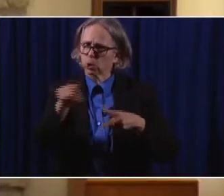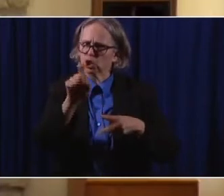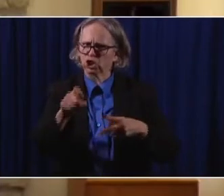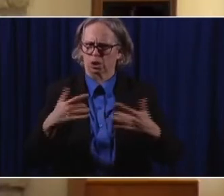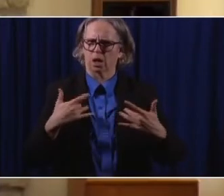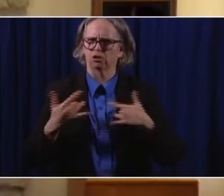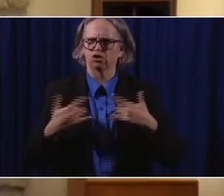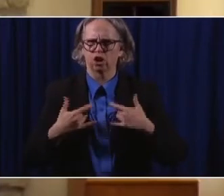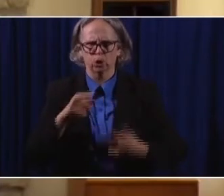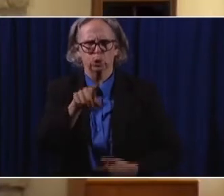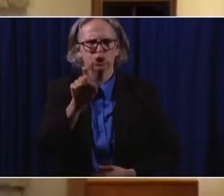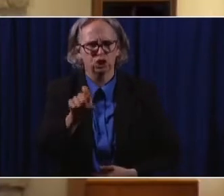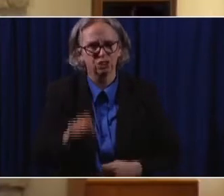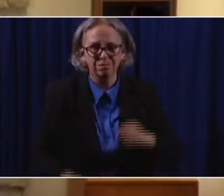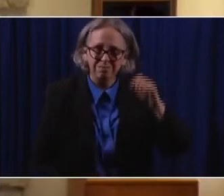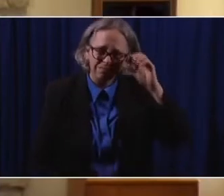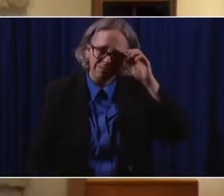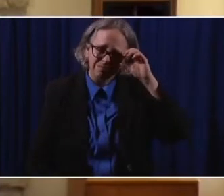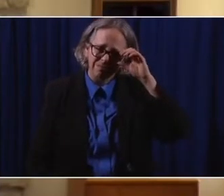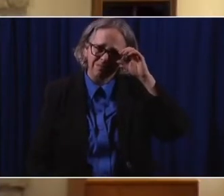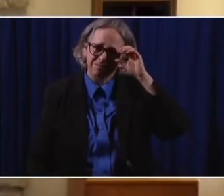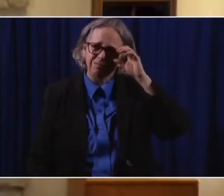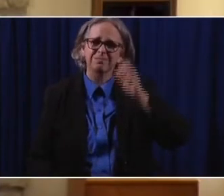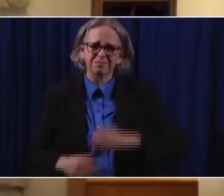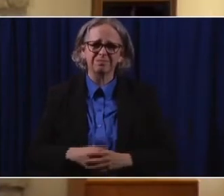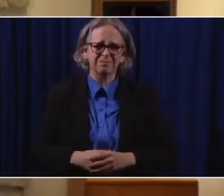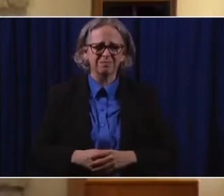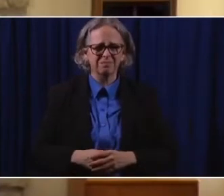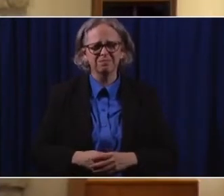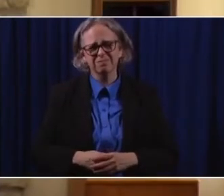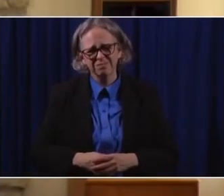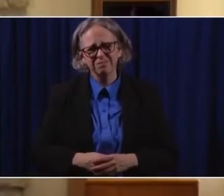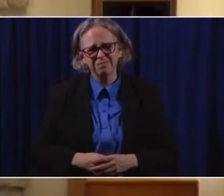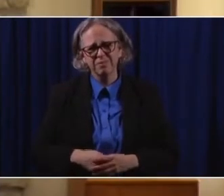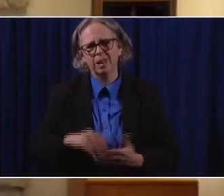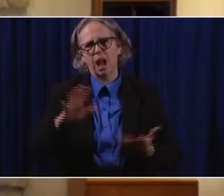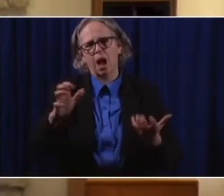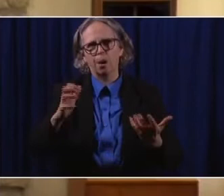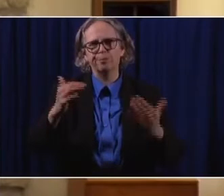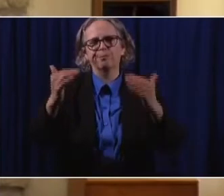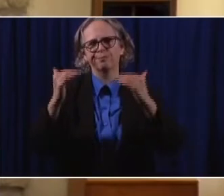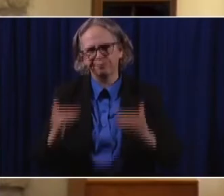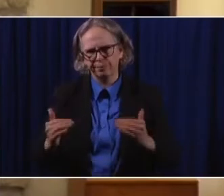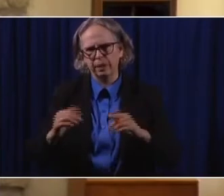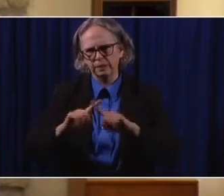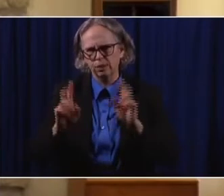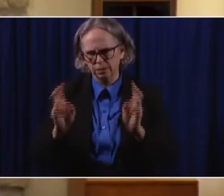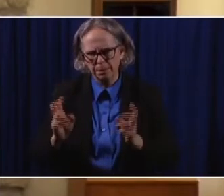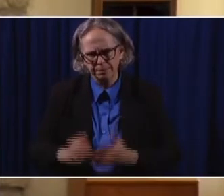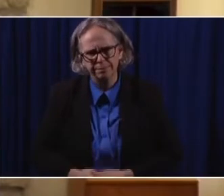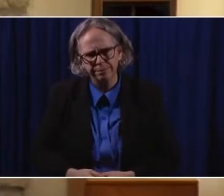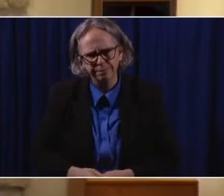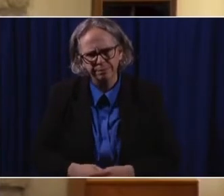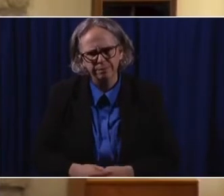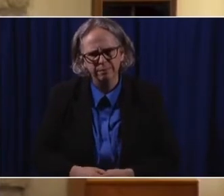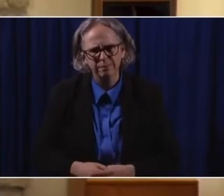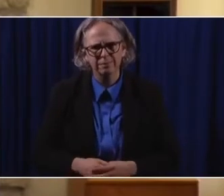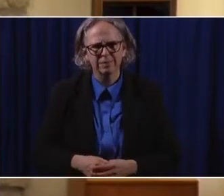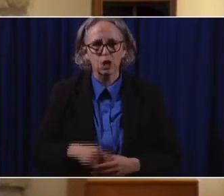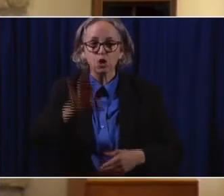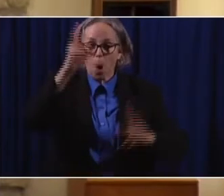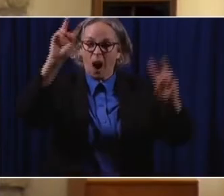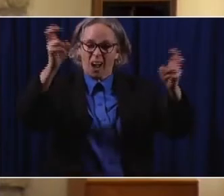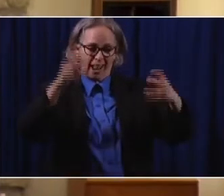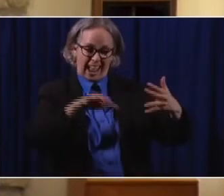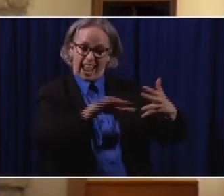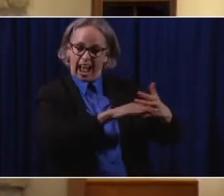moment and kind of look where we are going. As I say, maybe it sort of like being at halftime. And I